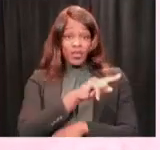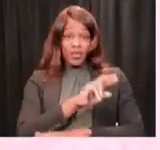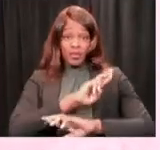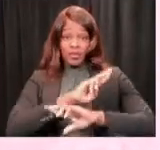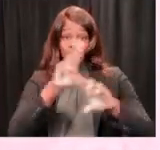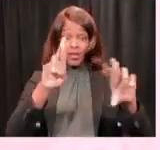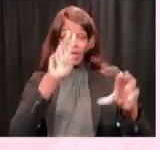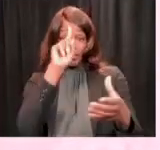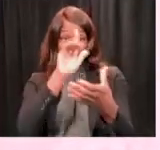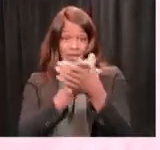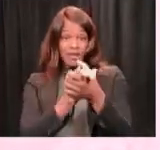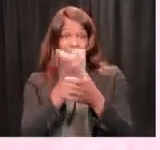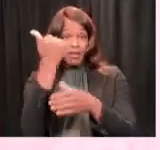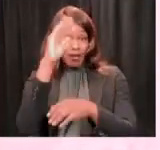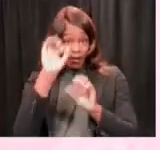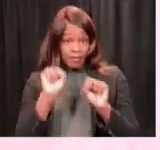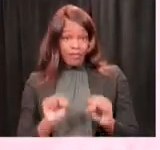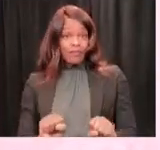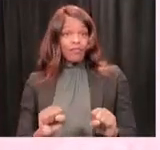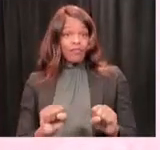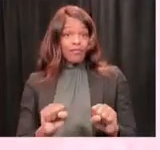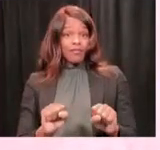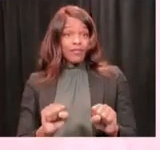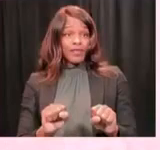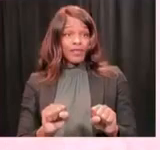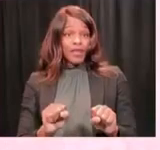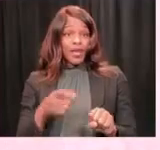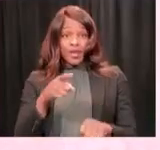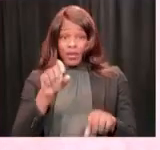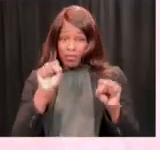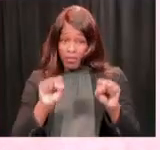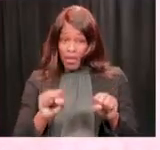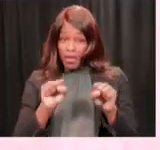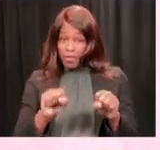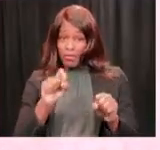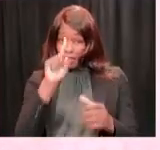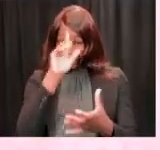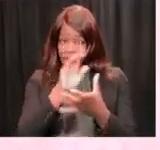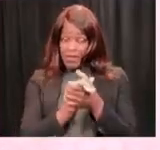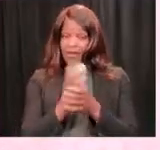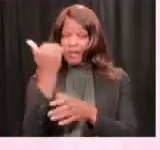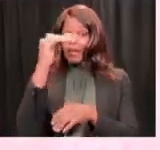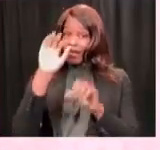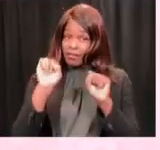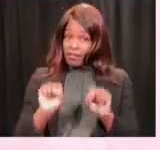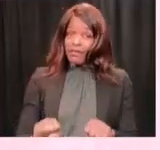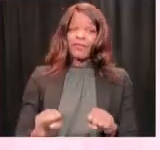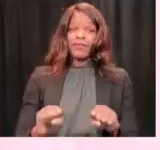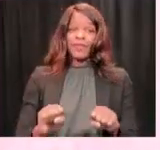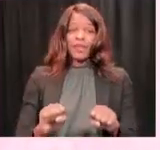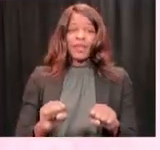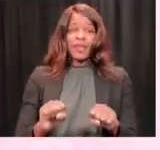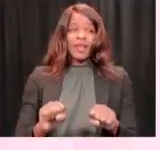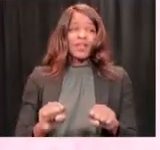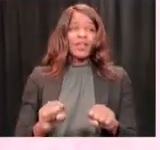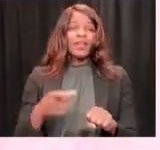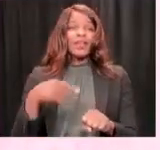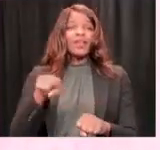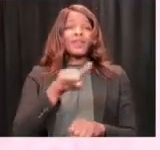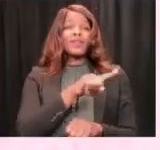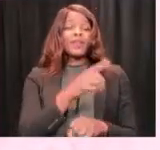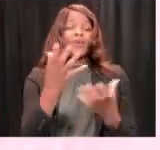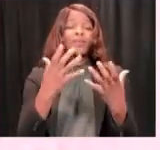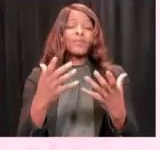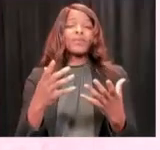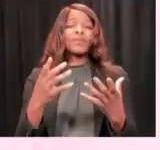believe with me that God can do it? Come on, anybody able to believe with me that God can do it? Anybody in the room want to claim, God, I already feel